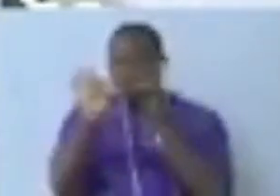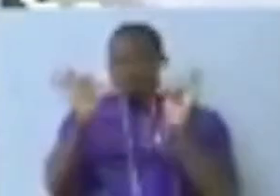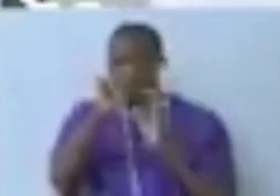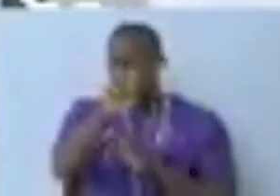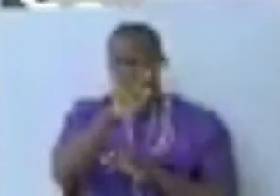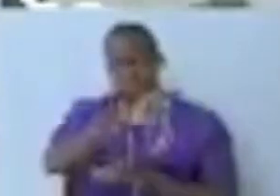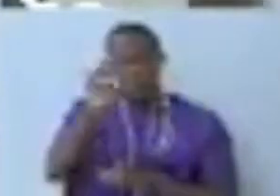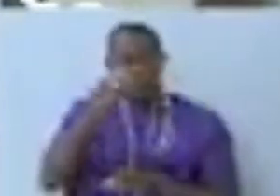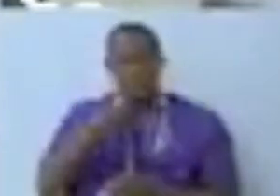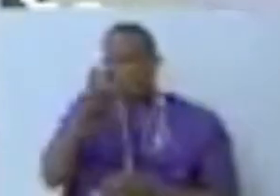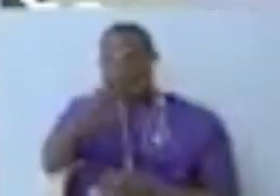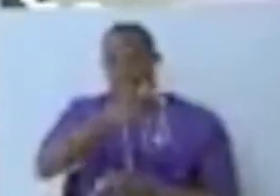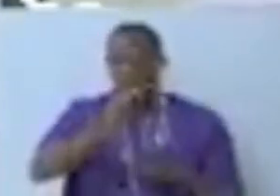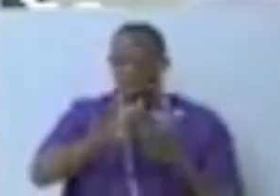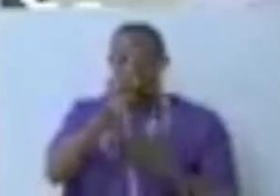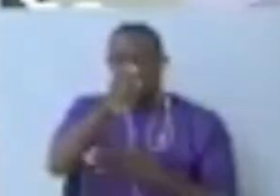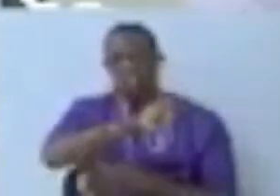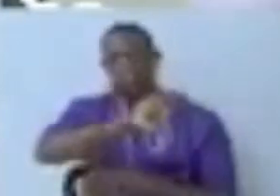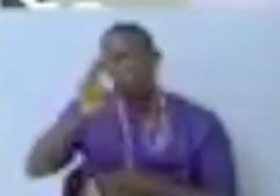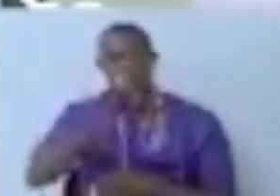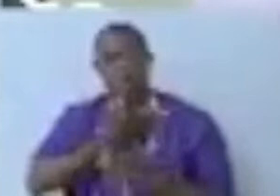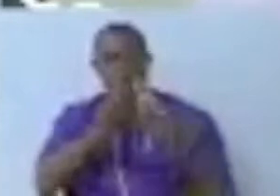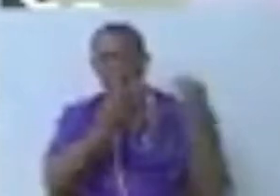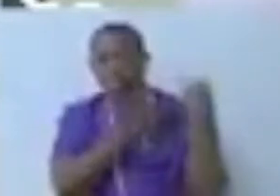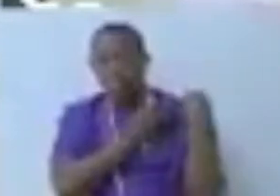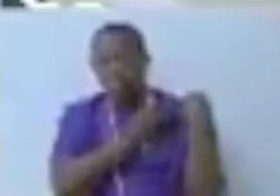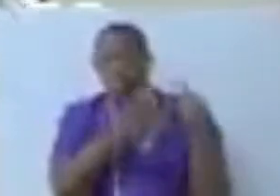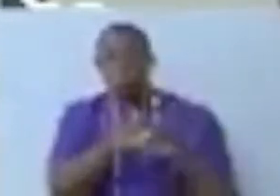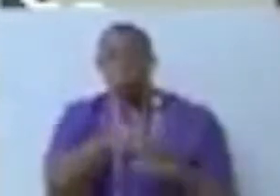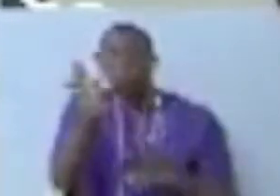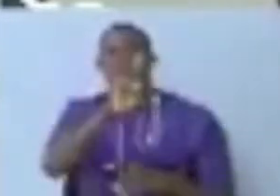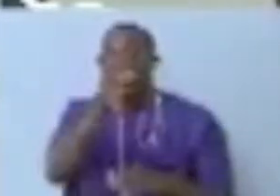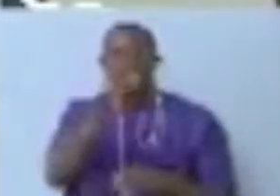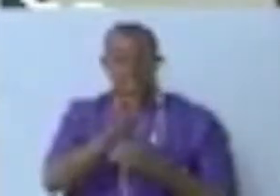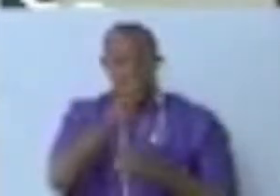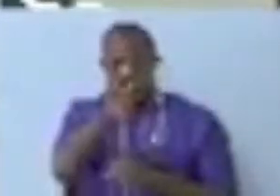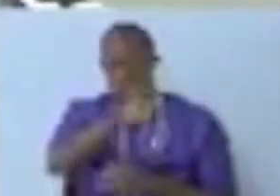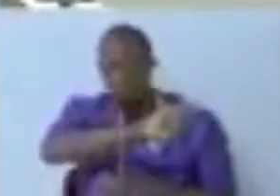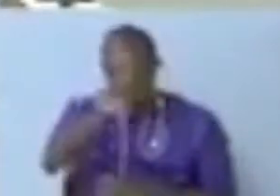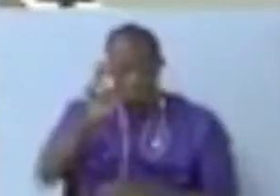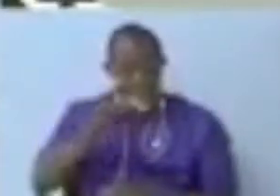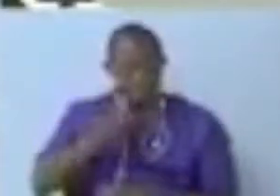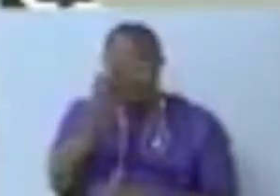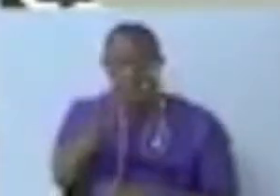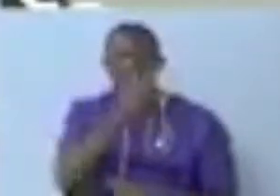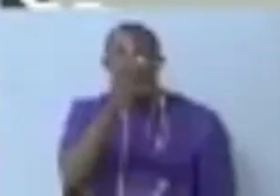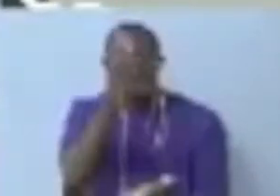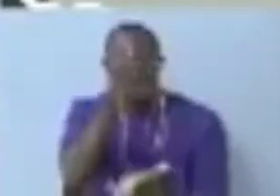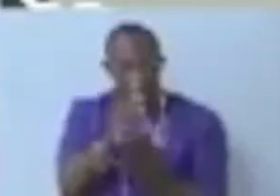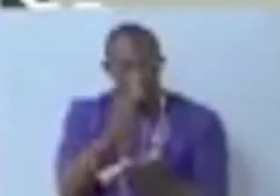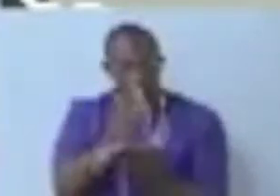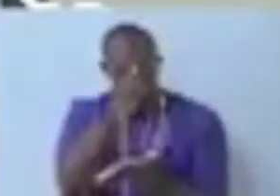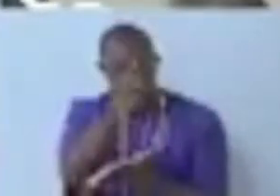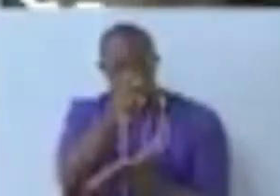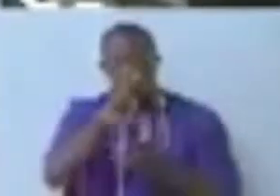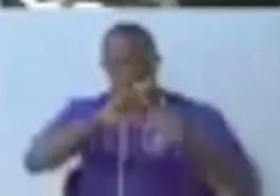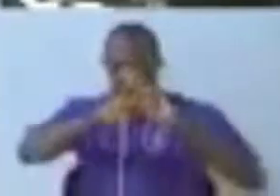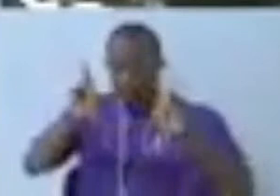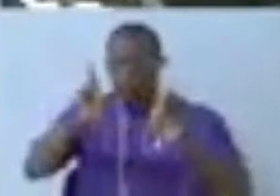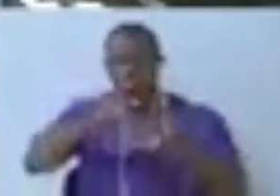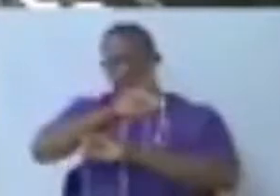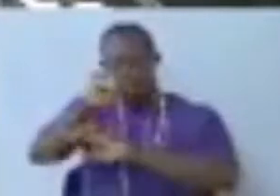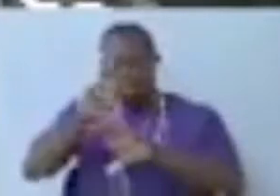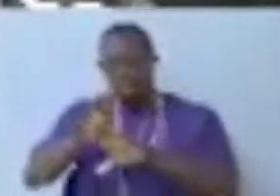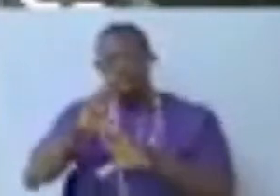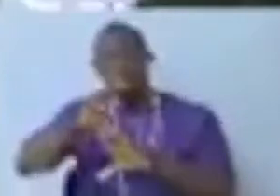negate your presence. What would negate your presence is evidence that you were in a different location and witnesses who